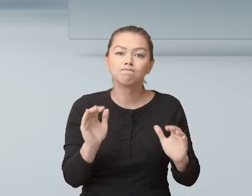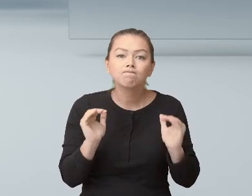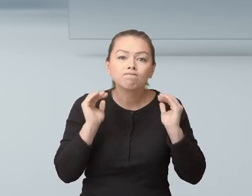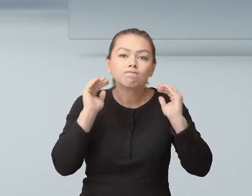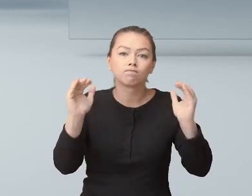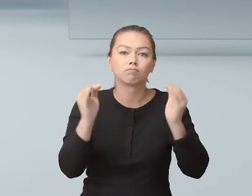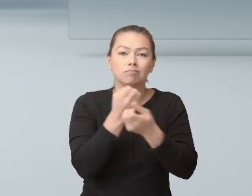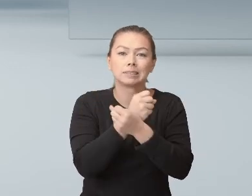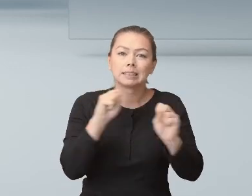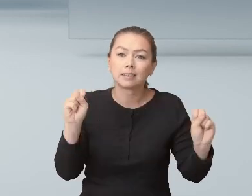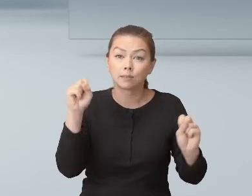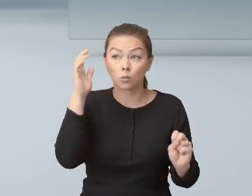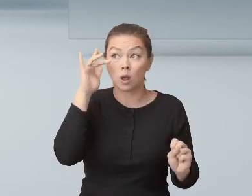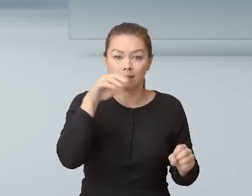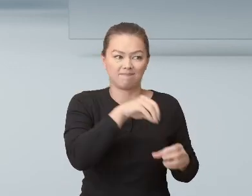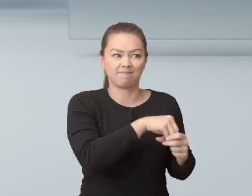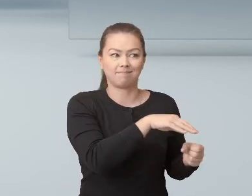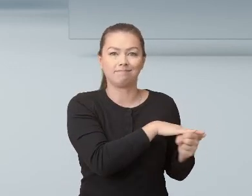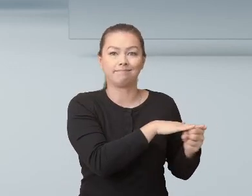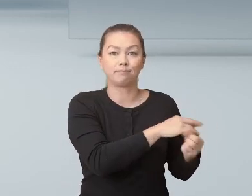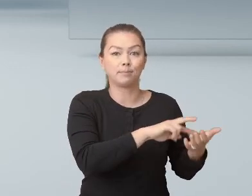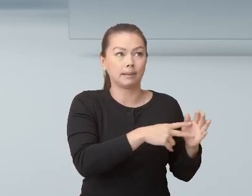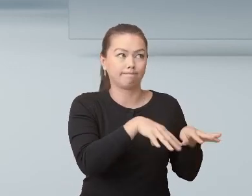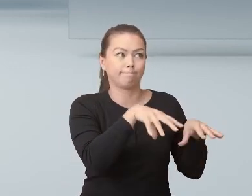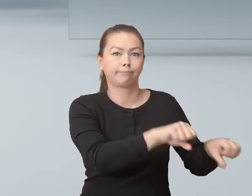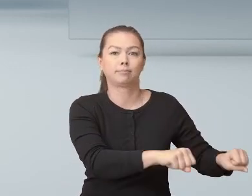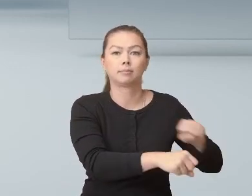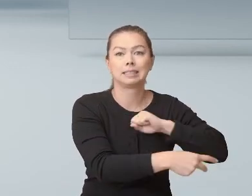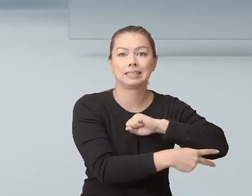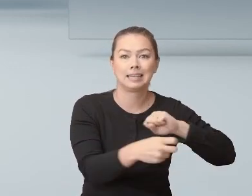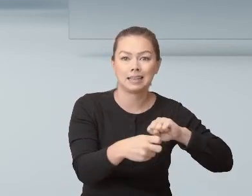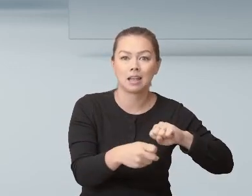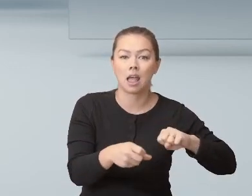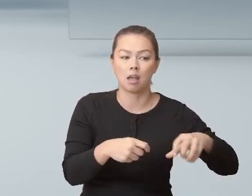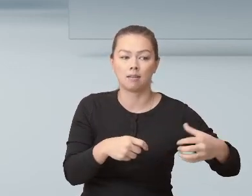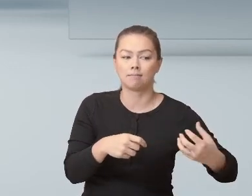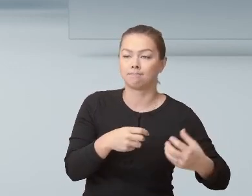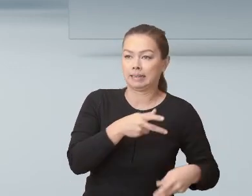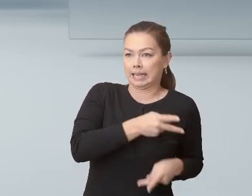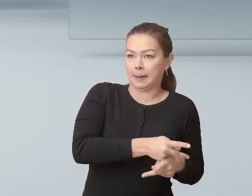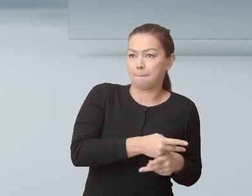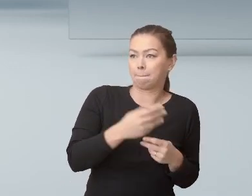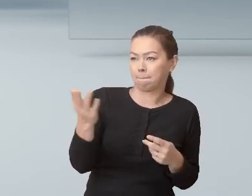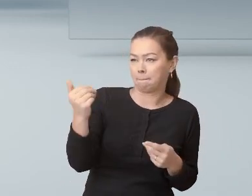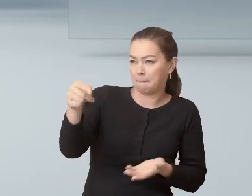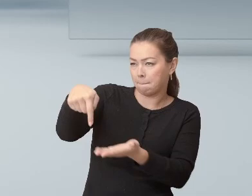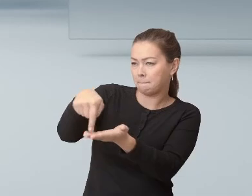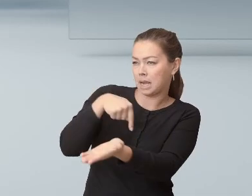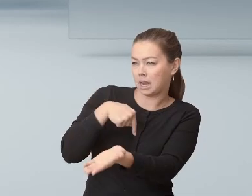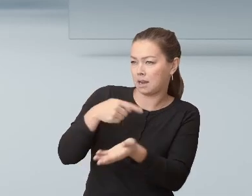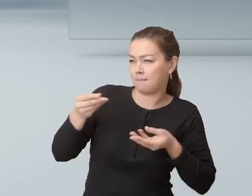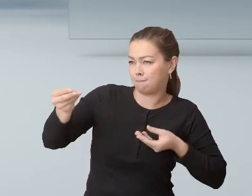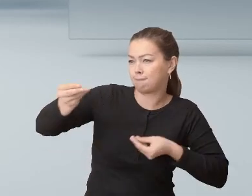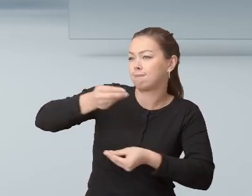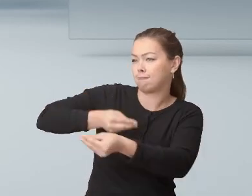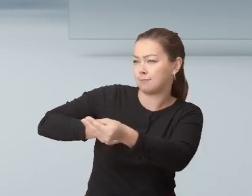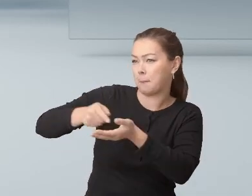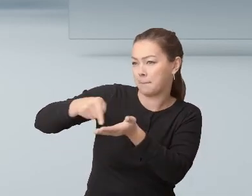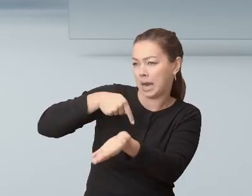it and then they hold you ransom for the data. So that's pretty common. People do an install once and they forget it type of